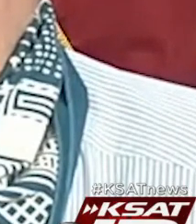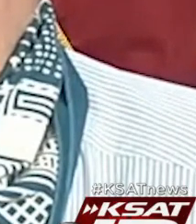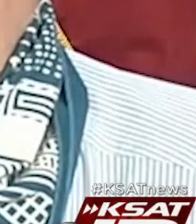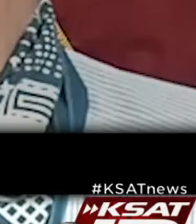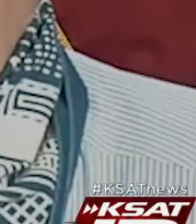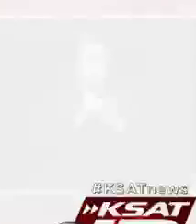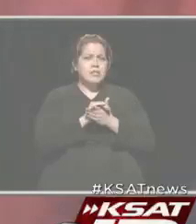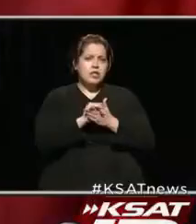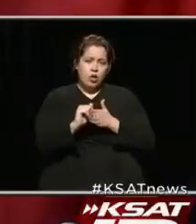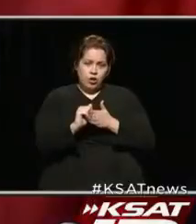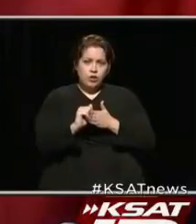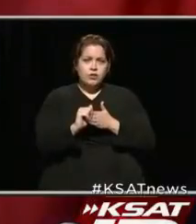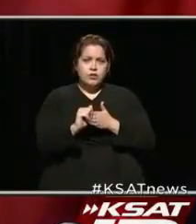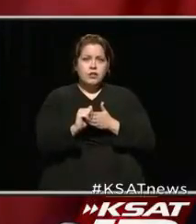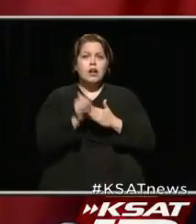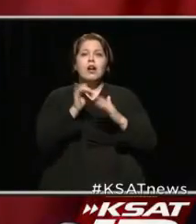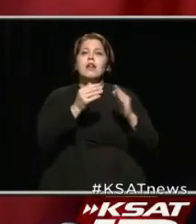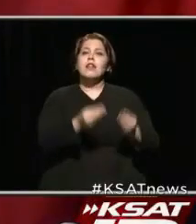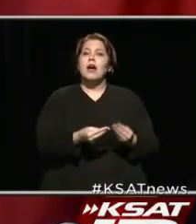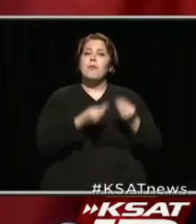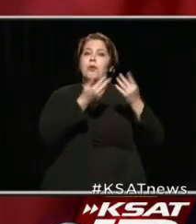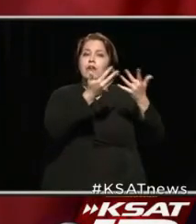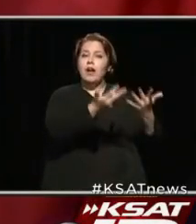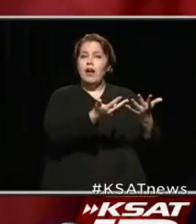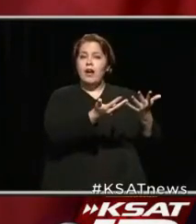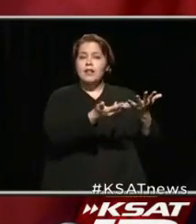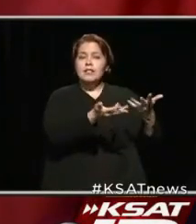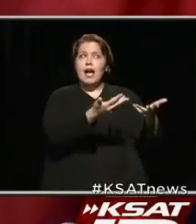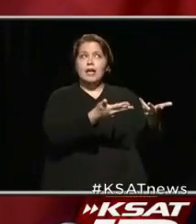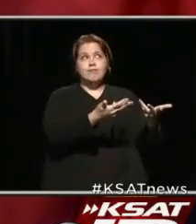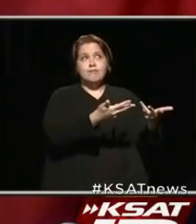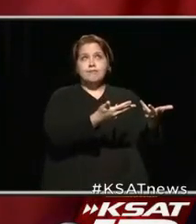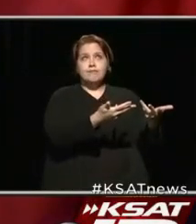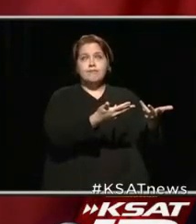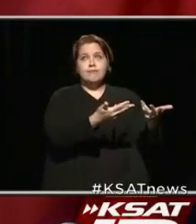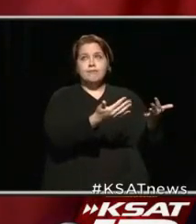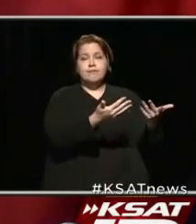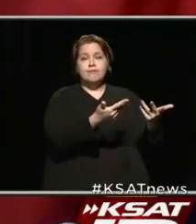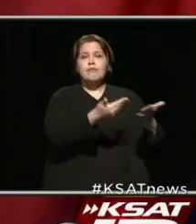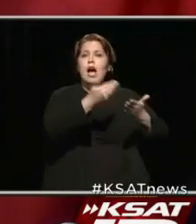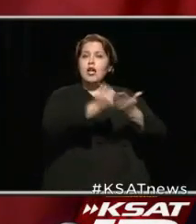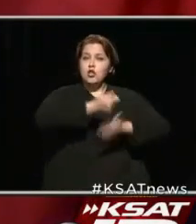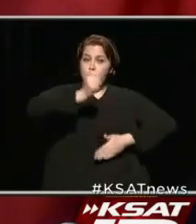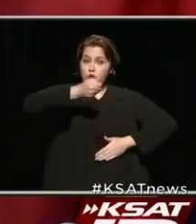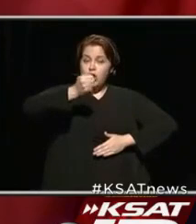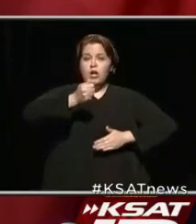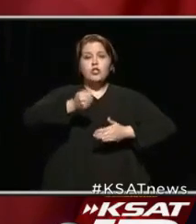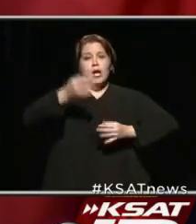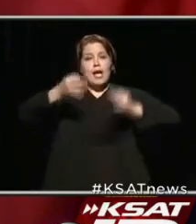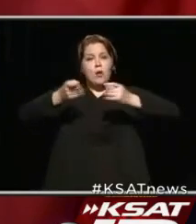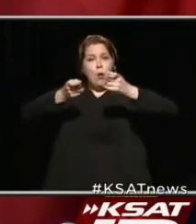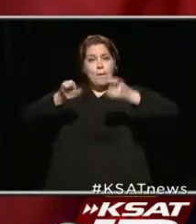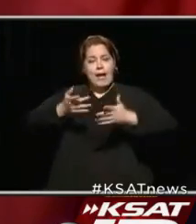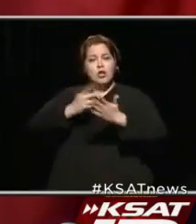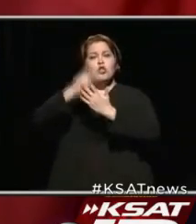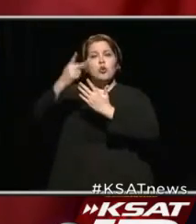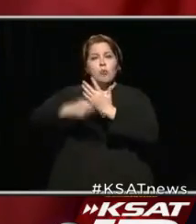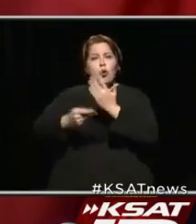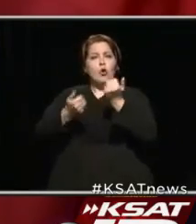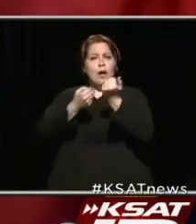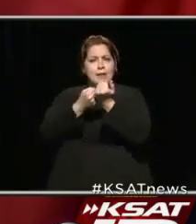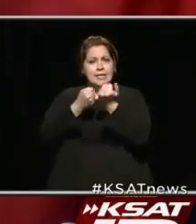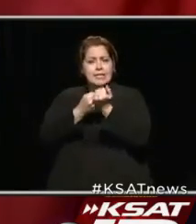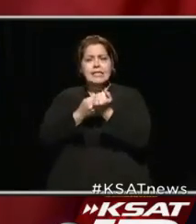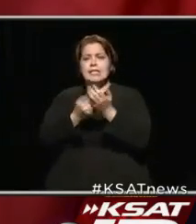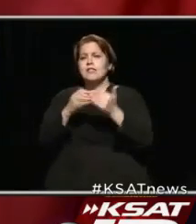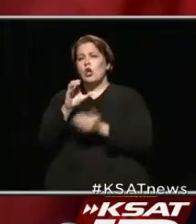$948,000 for the new court. It provides them with associate new judge, a court manager, program assistants,